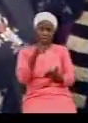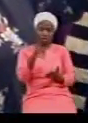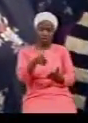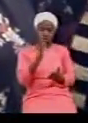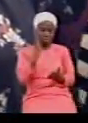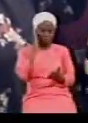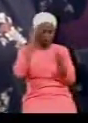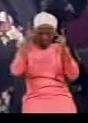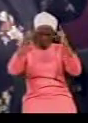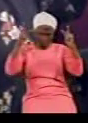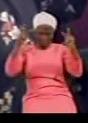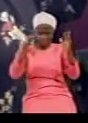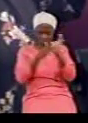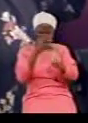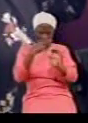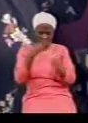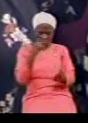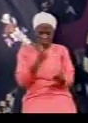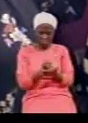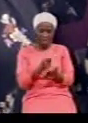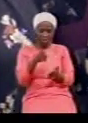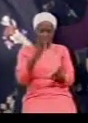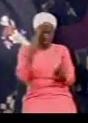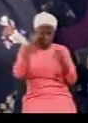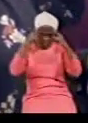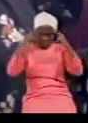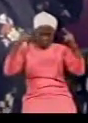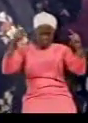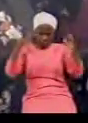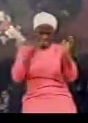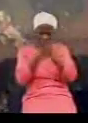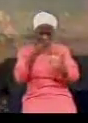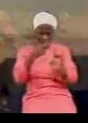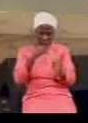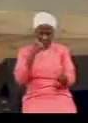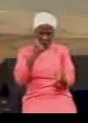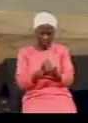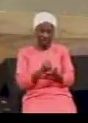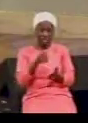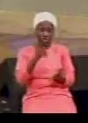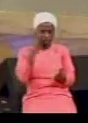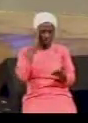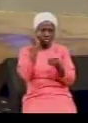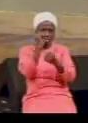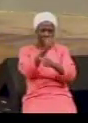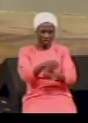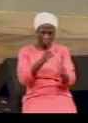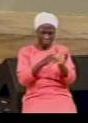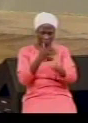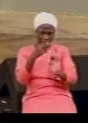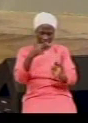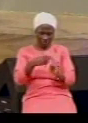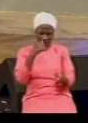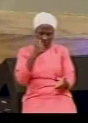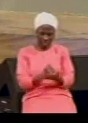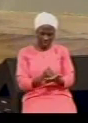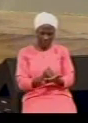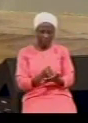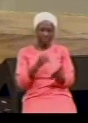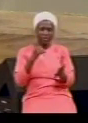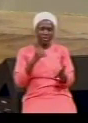prosper. You will succeed. You will overcome. It